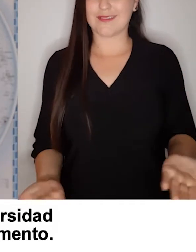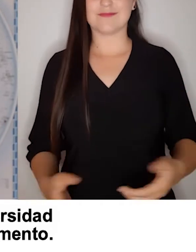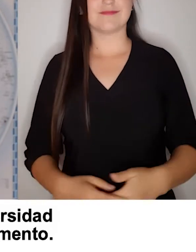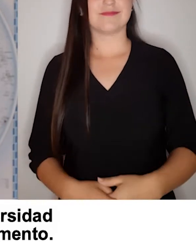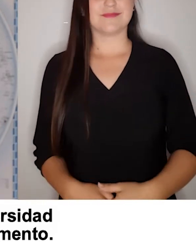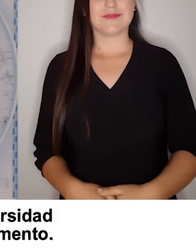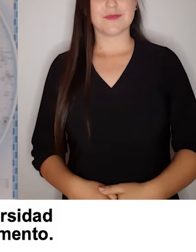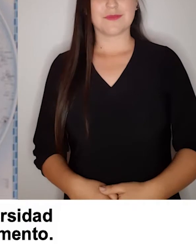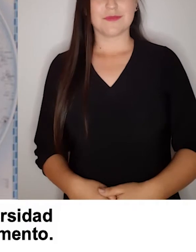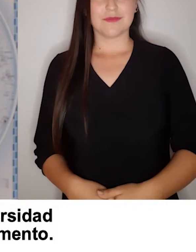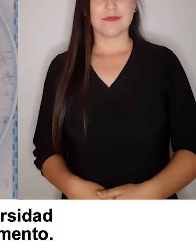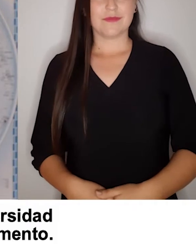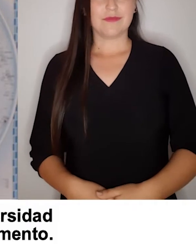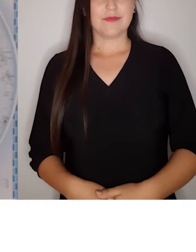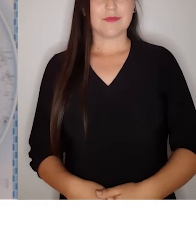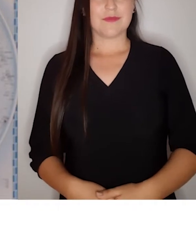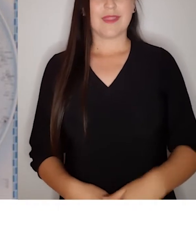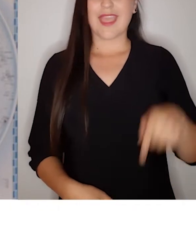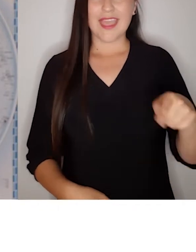increasing individualism.